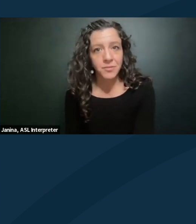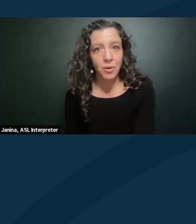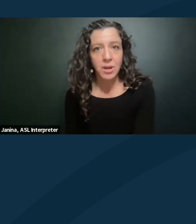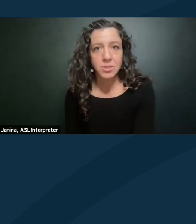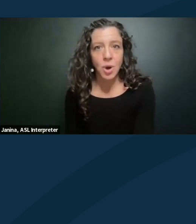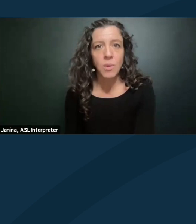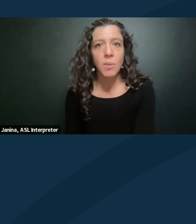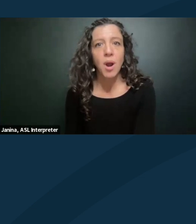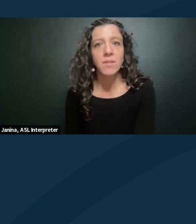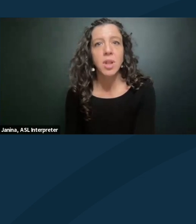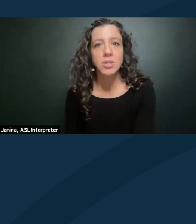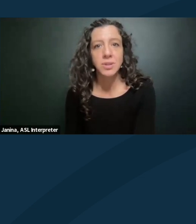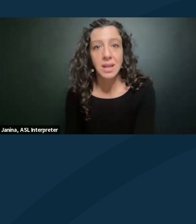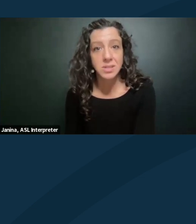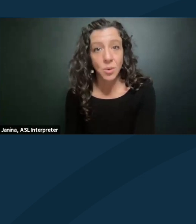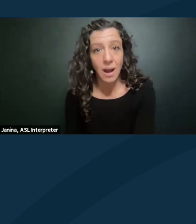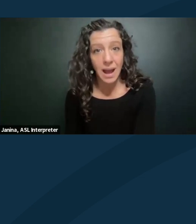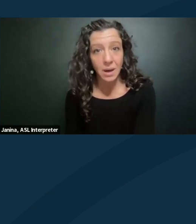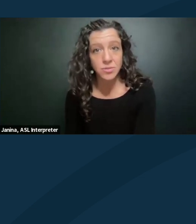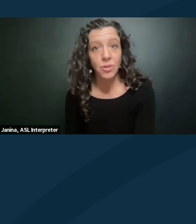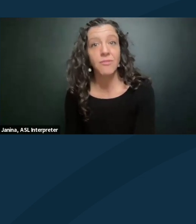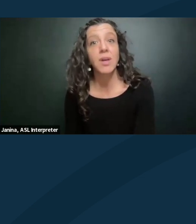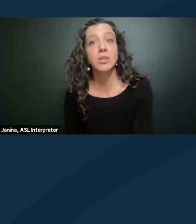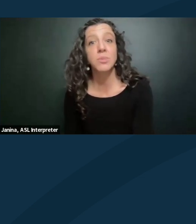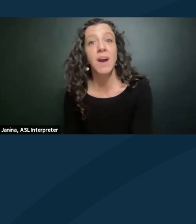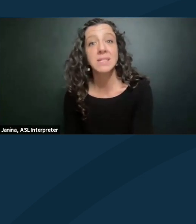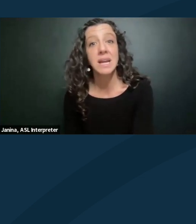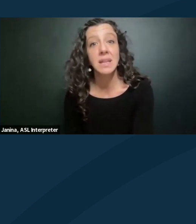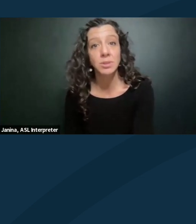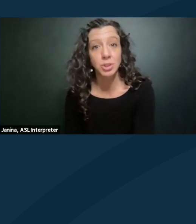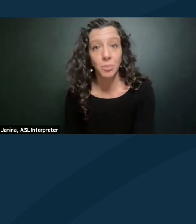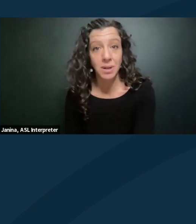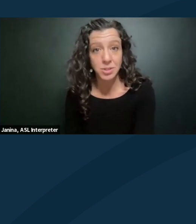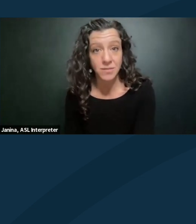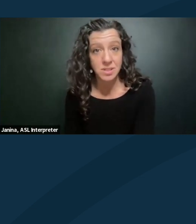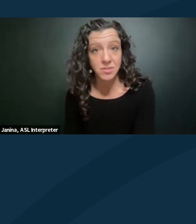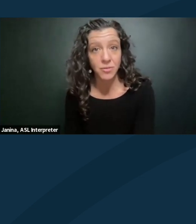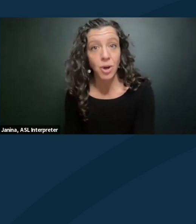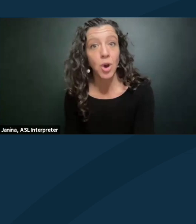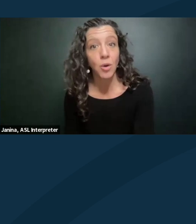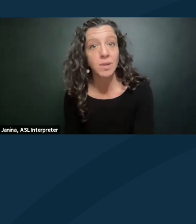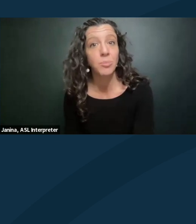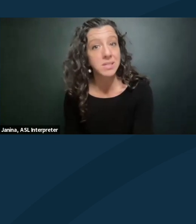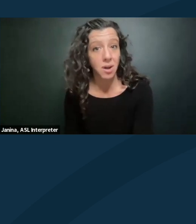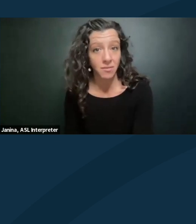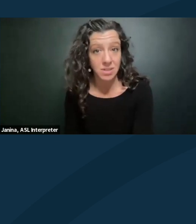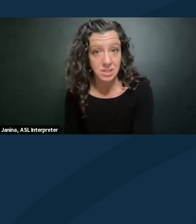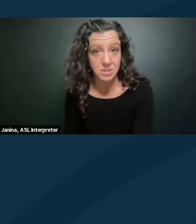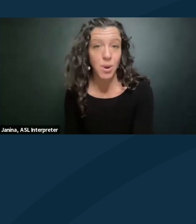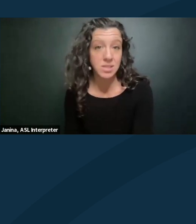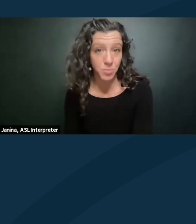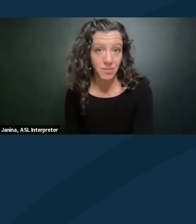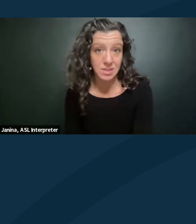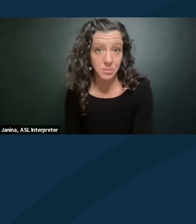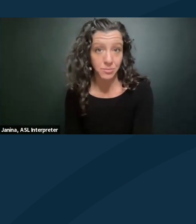2020, 4 years ago, we were part of a lawsuit against the White House for the failure to provide sign language interpreting services for COVID press